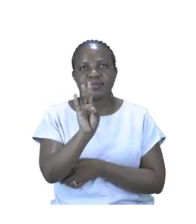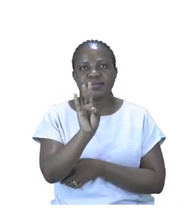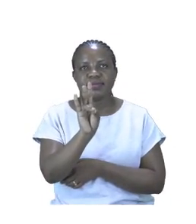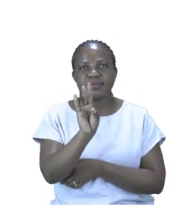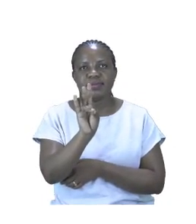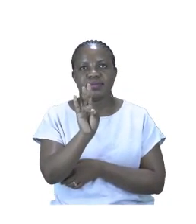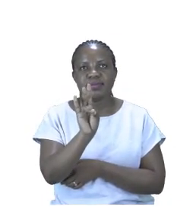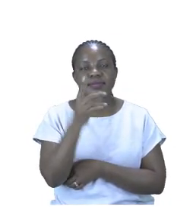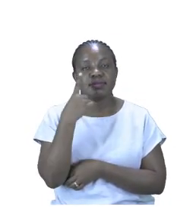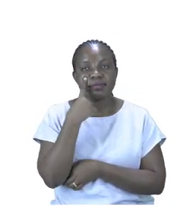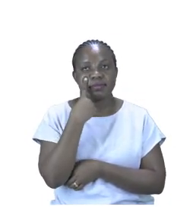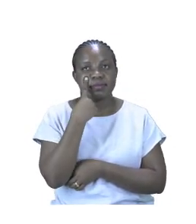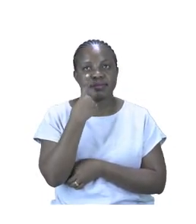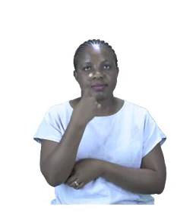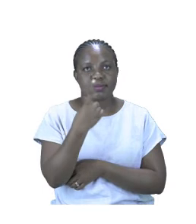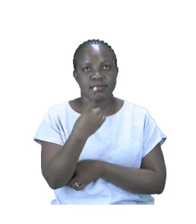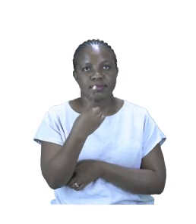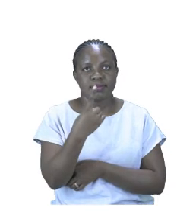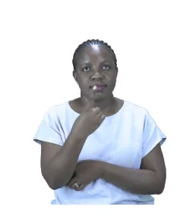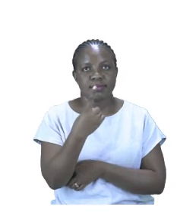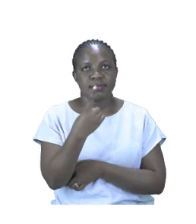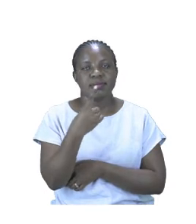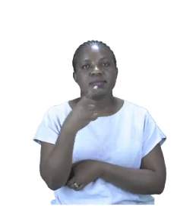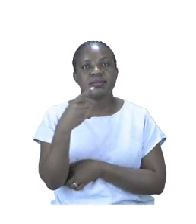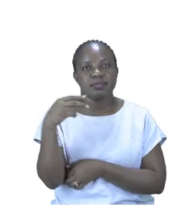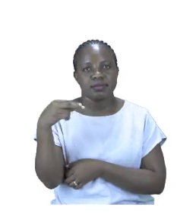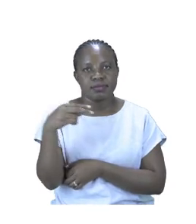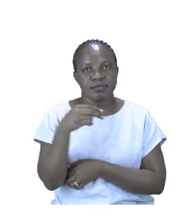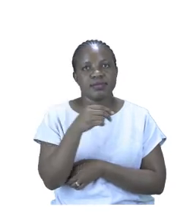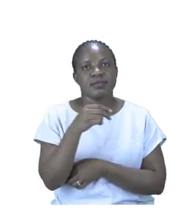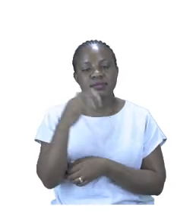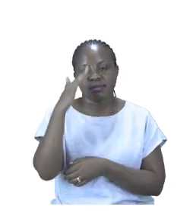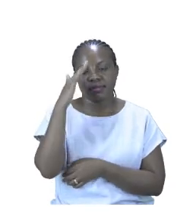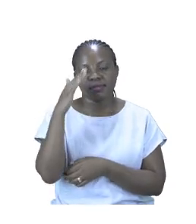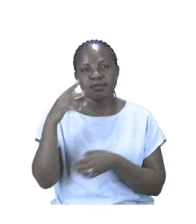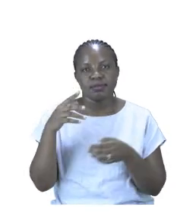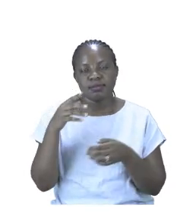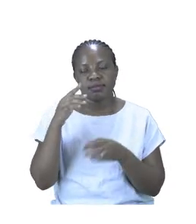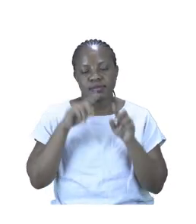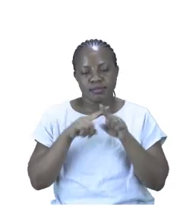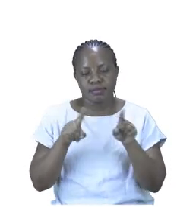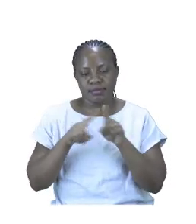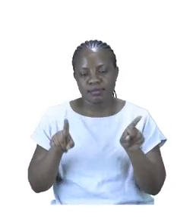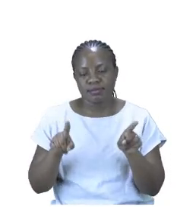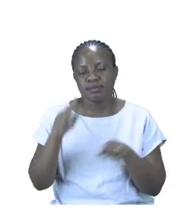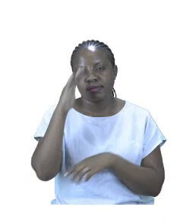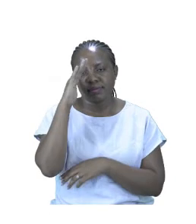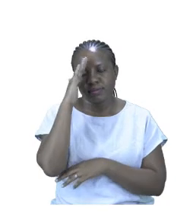going to see some greetings, and those greetings need to be put with